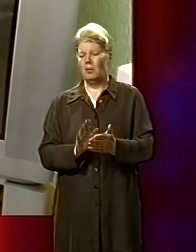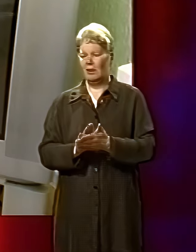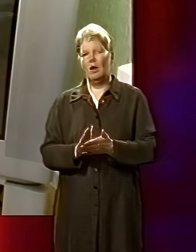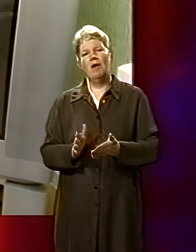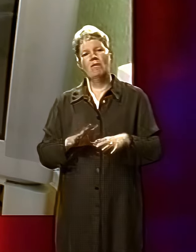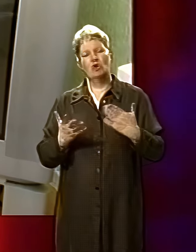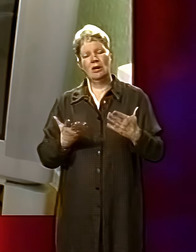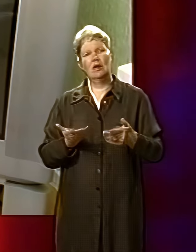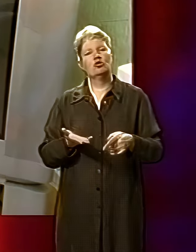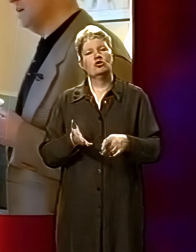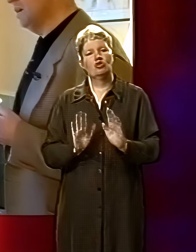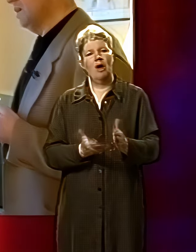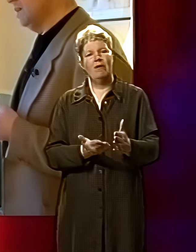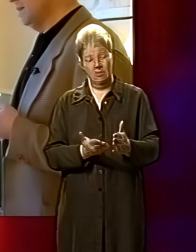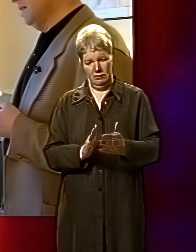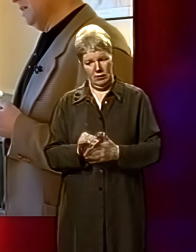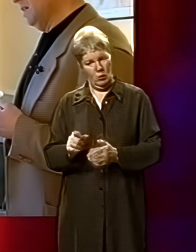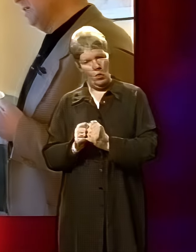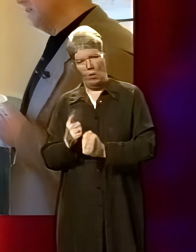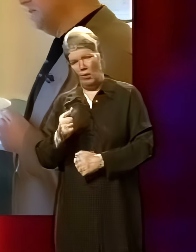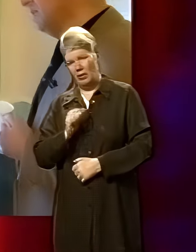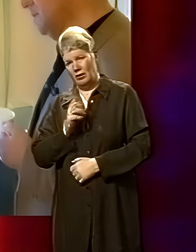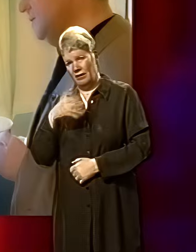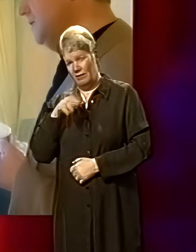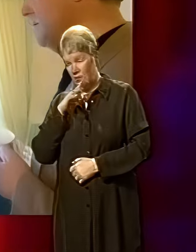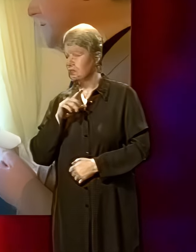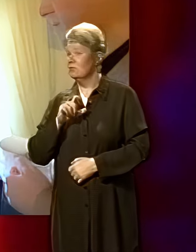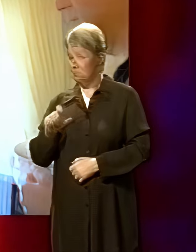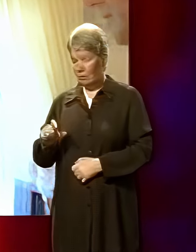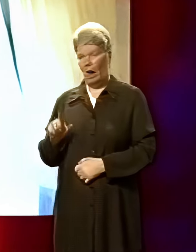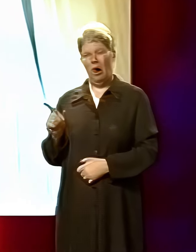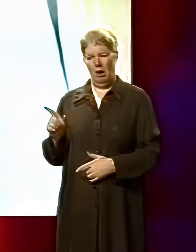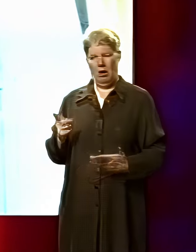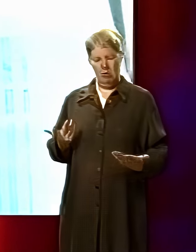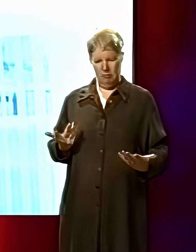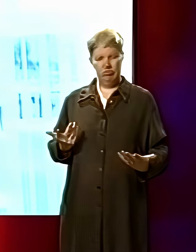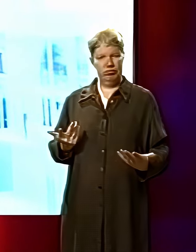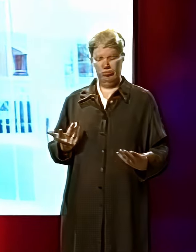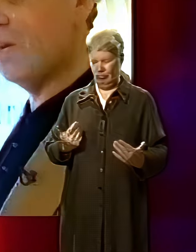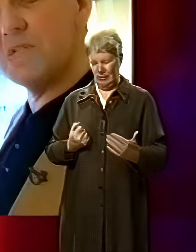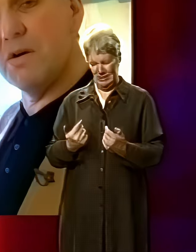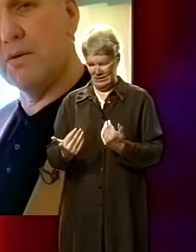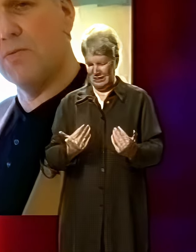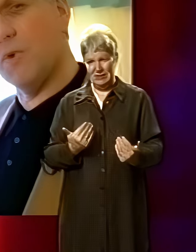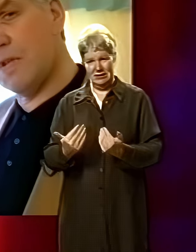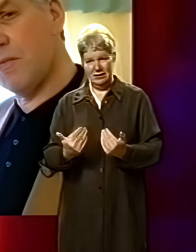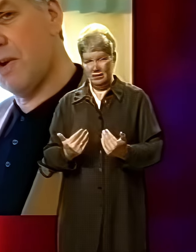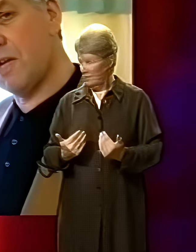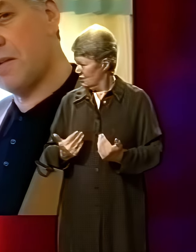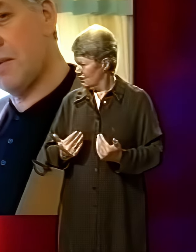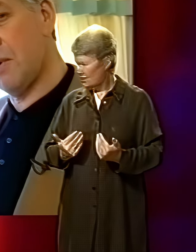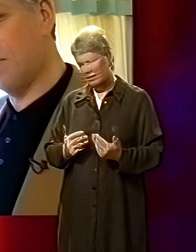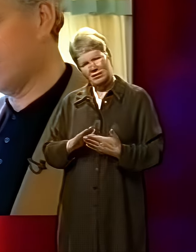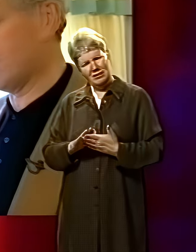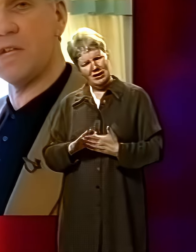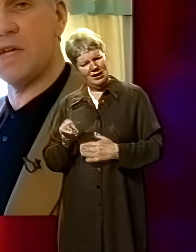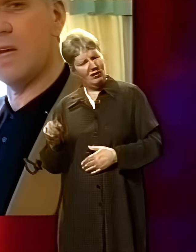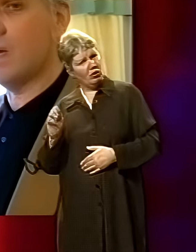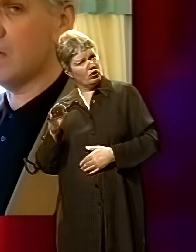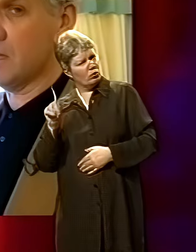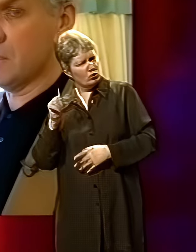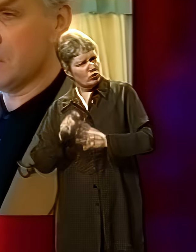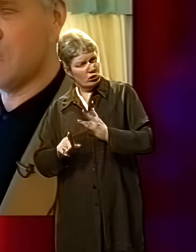say, amounts to £1,500. Nevertheless, Tony was clearly at his limit. So, what do you think Brighthouse do about that?